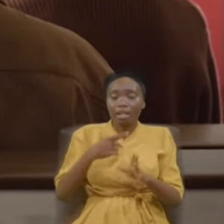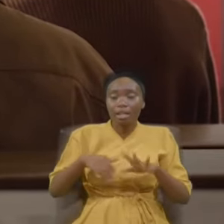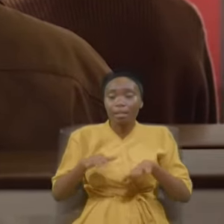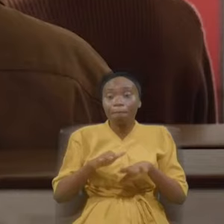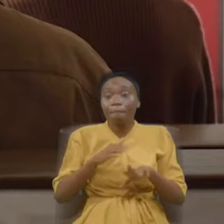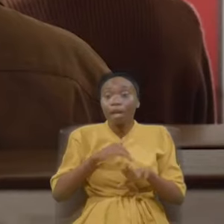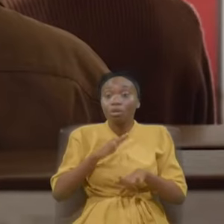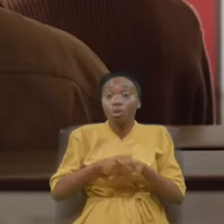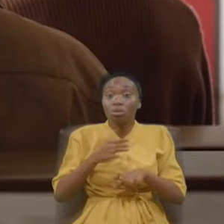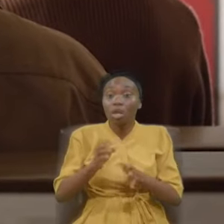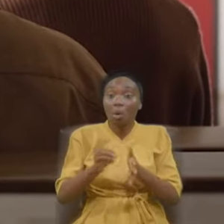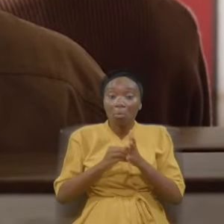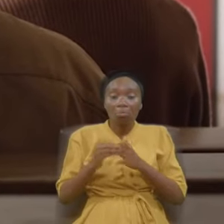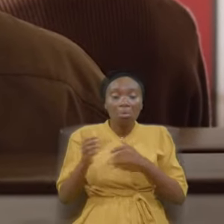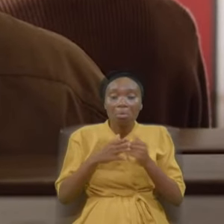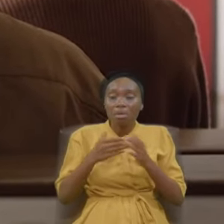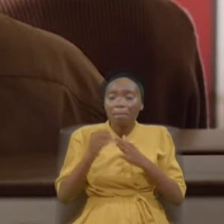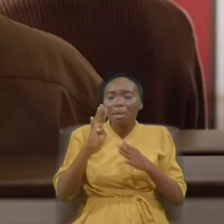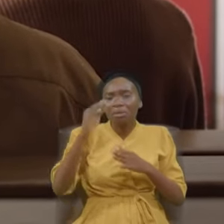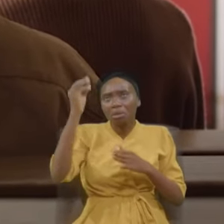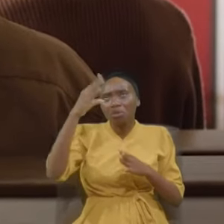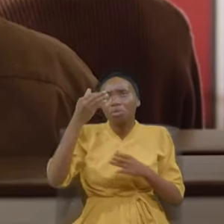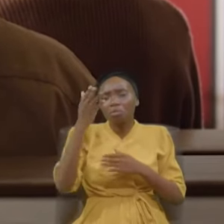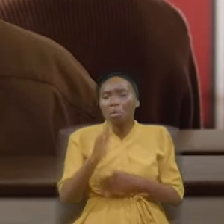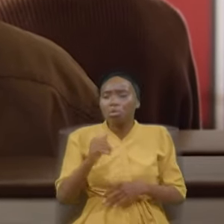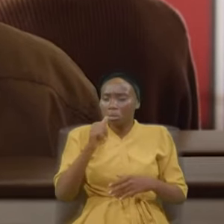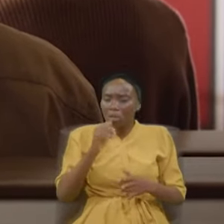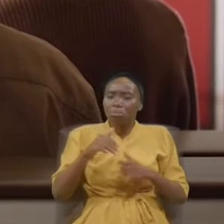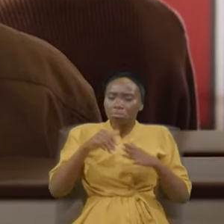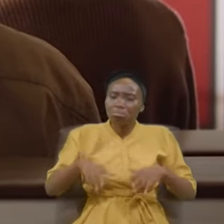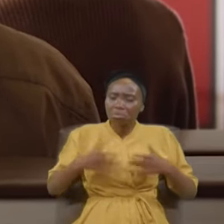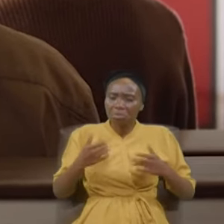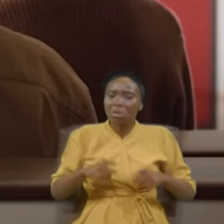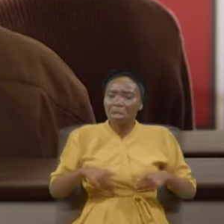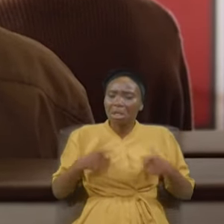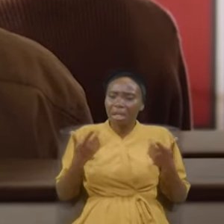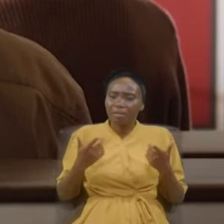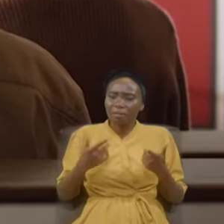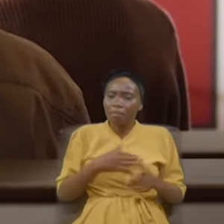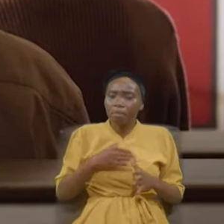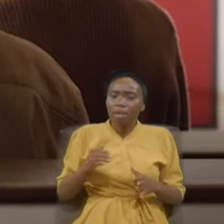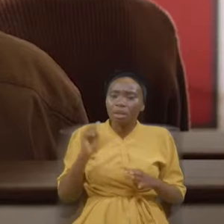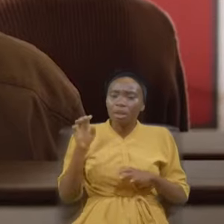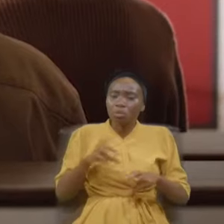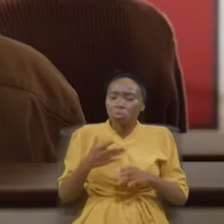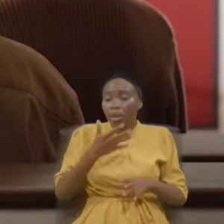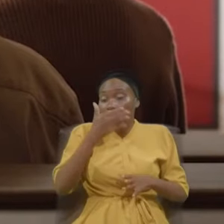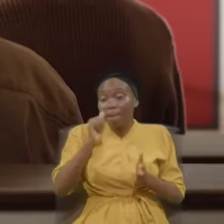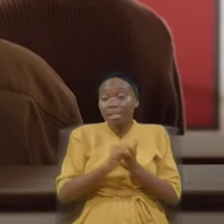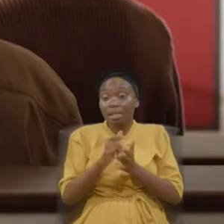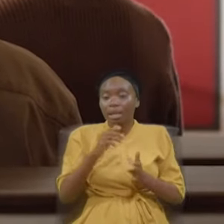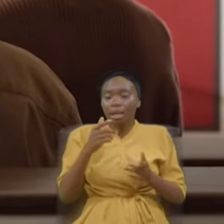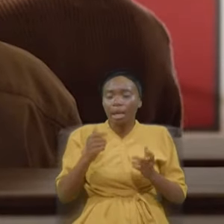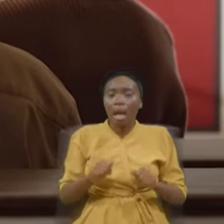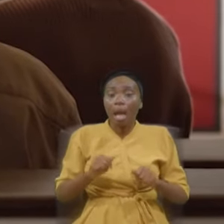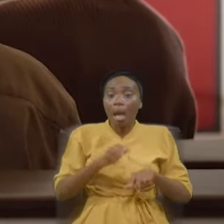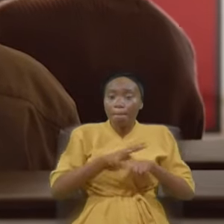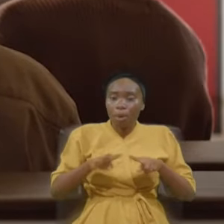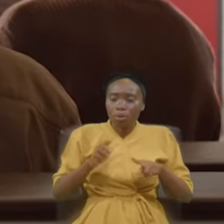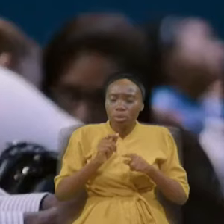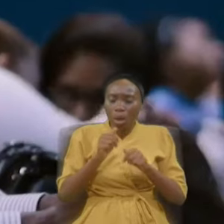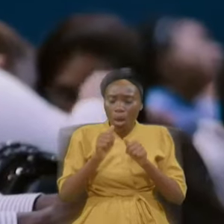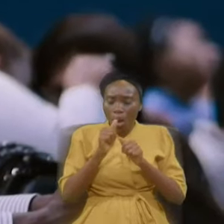on their own, they will say, by the grace of God, I'm living the life. And they do the best they can, but quiet time is